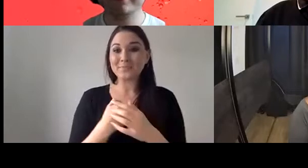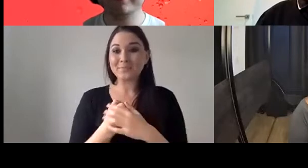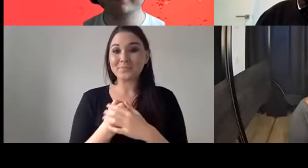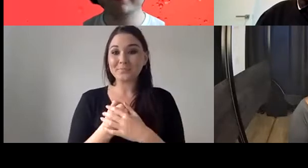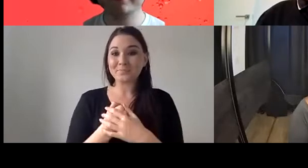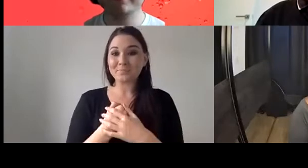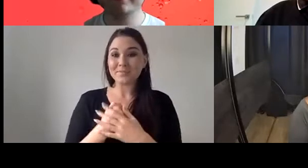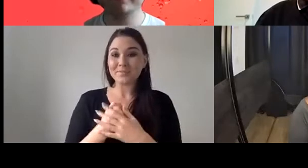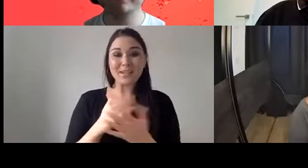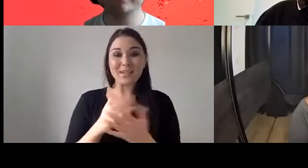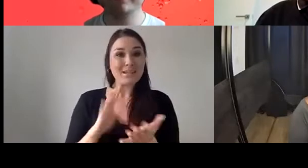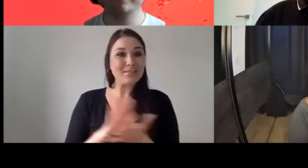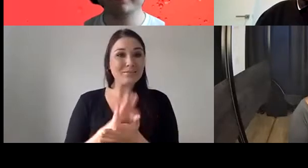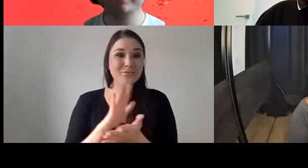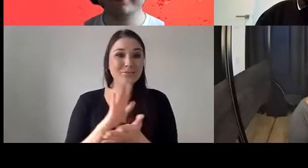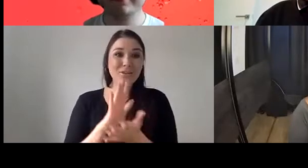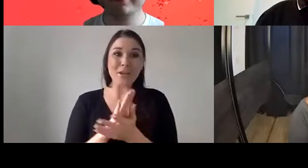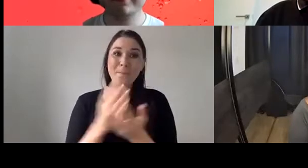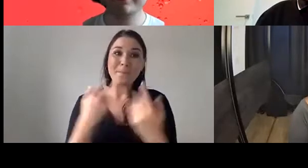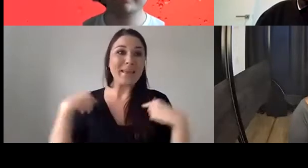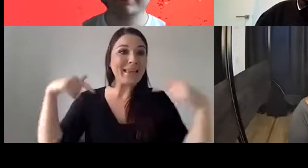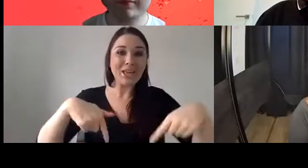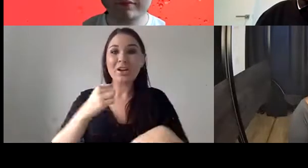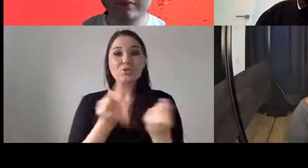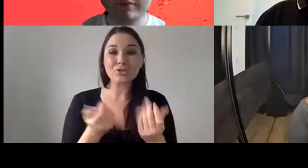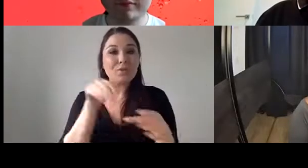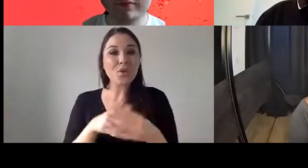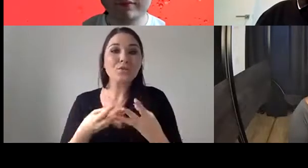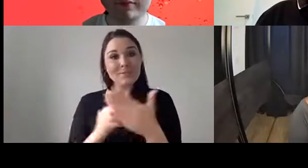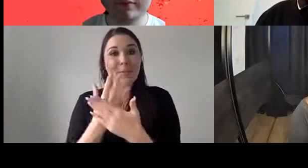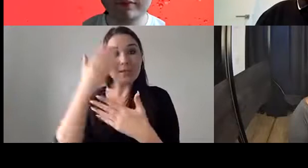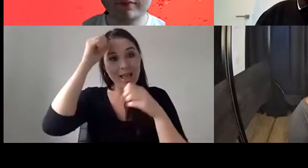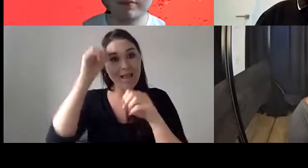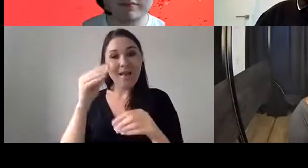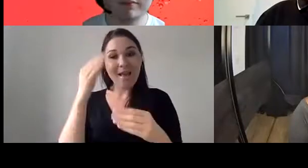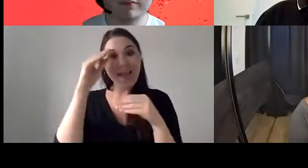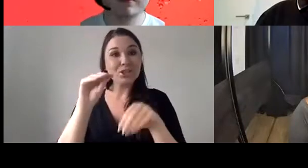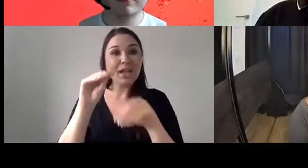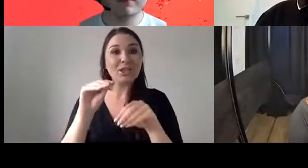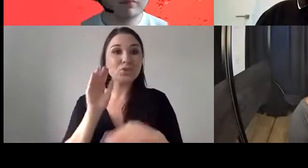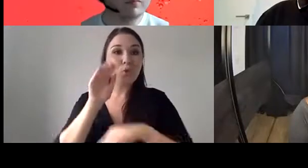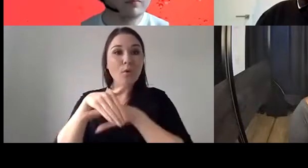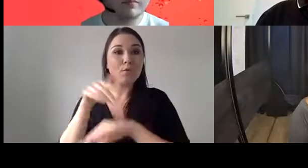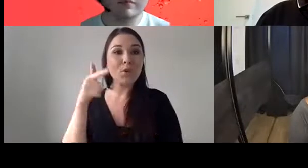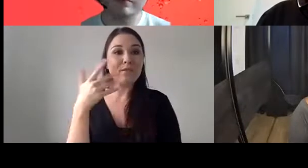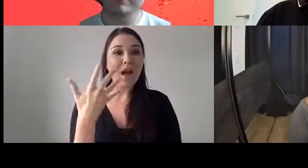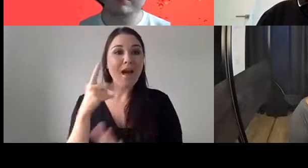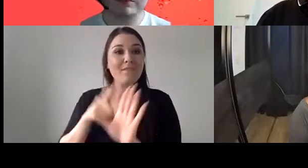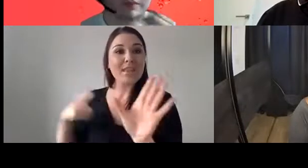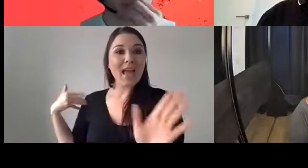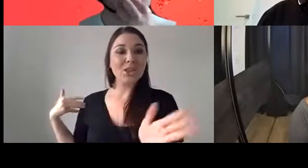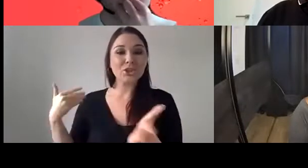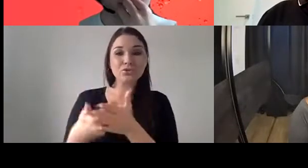director at Code Institute. I've been involved in either software development or education the last